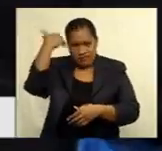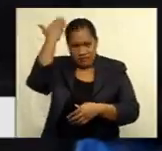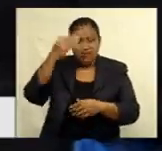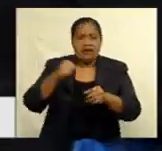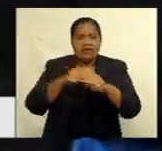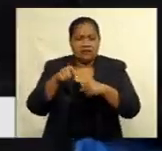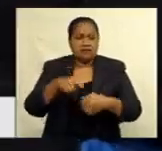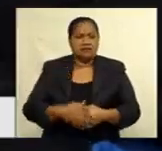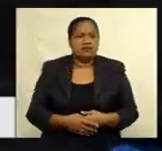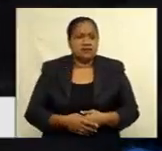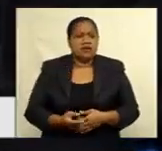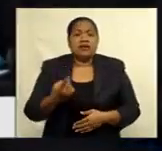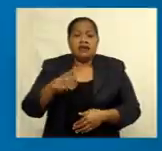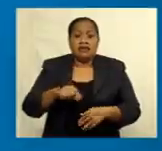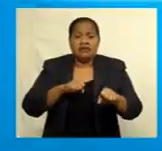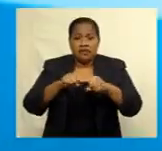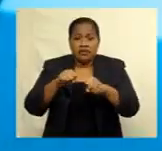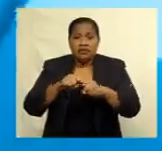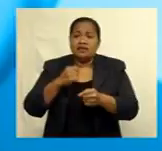seek government assistance.